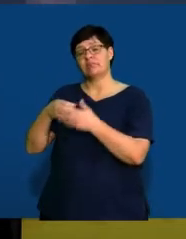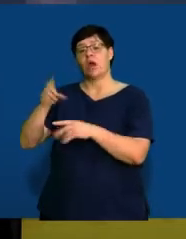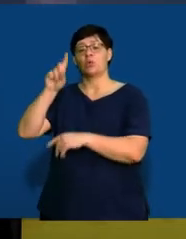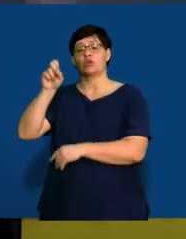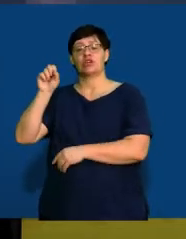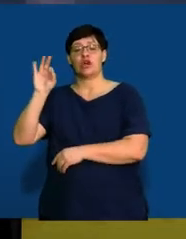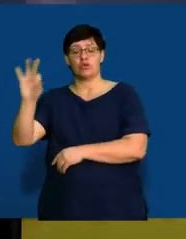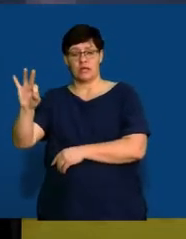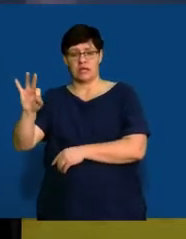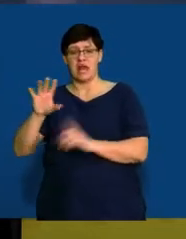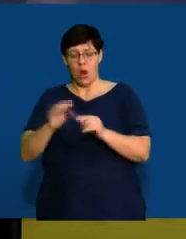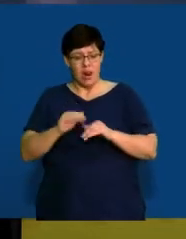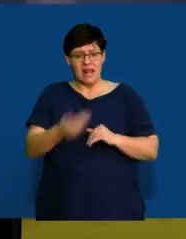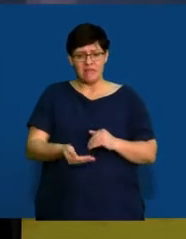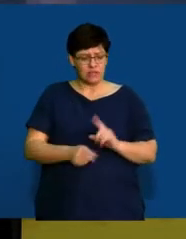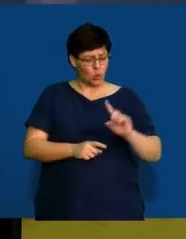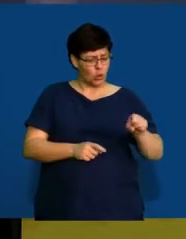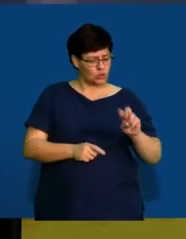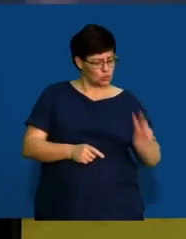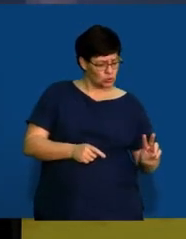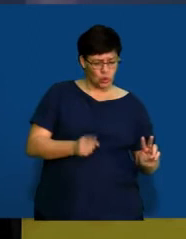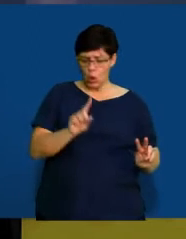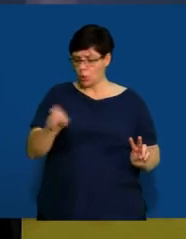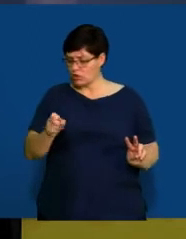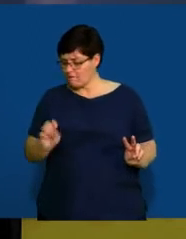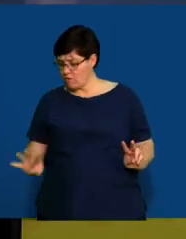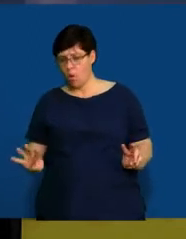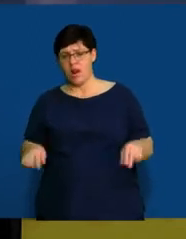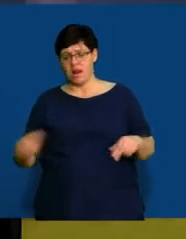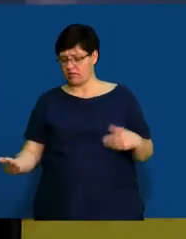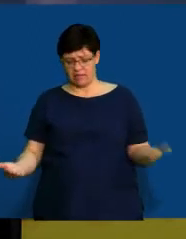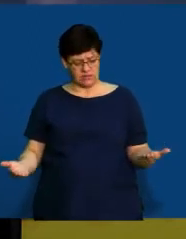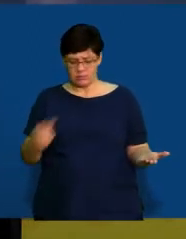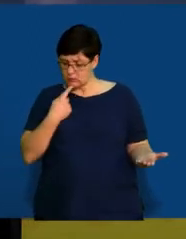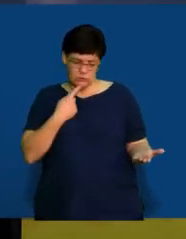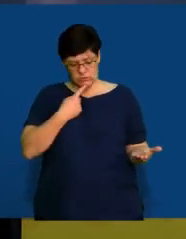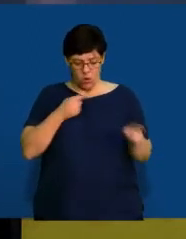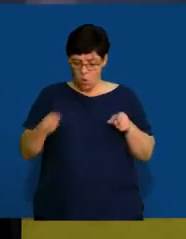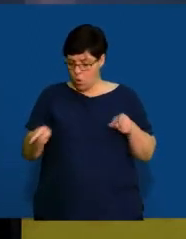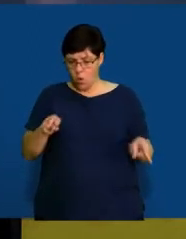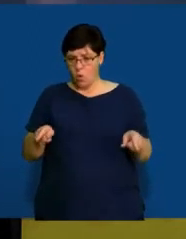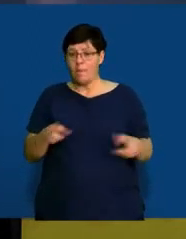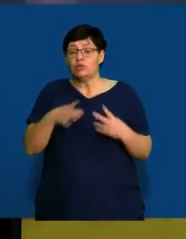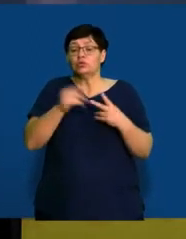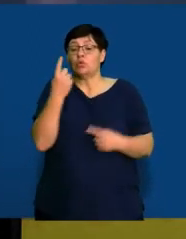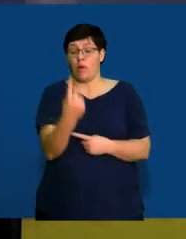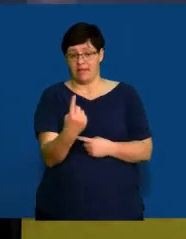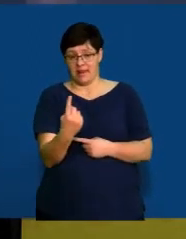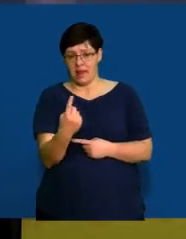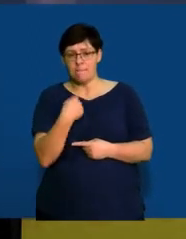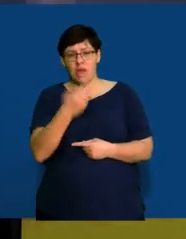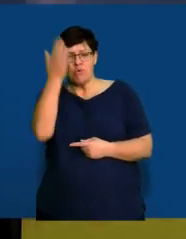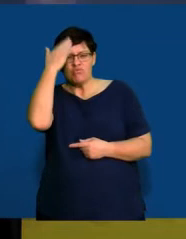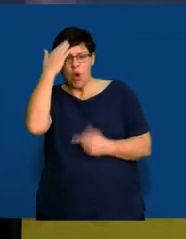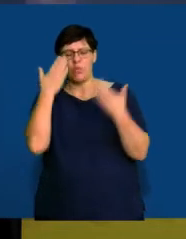between question 2 or question 4. And now, after reading and knowing what I've studied,